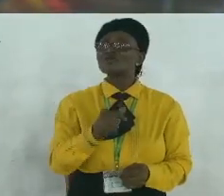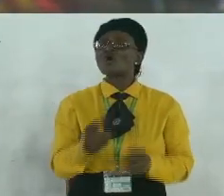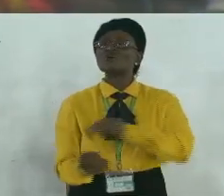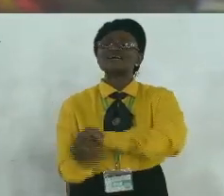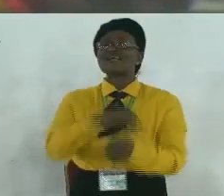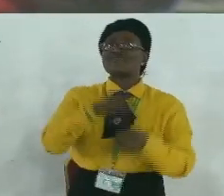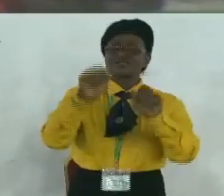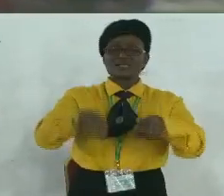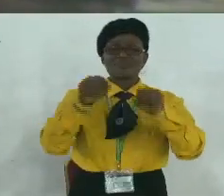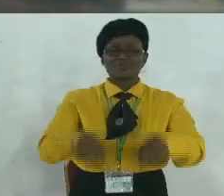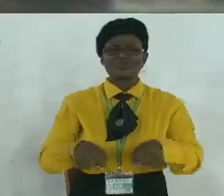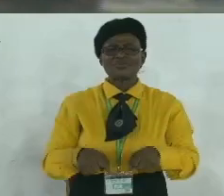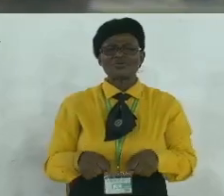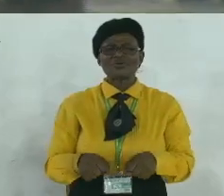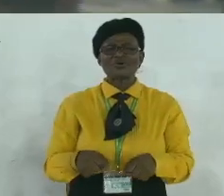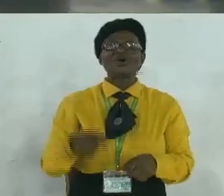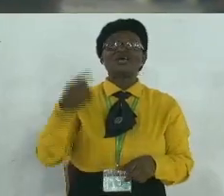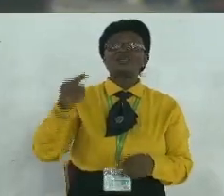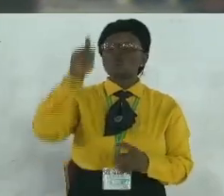the one who speaks and it is done,